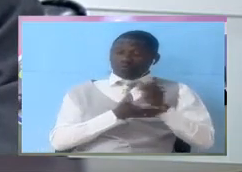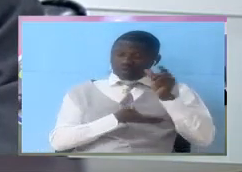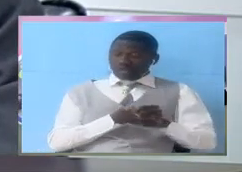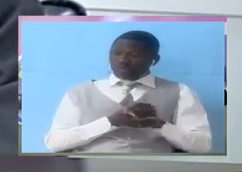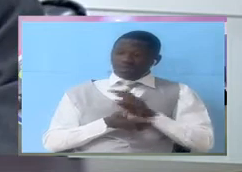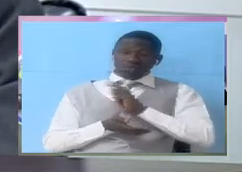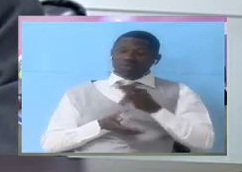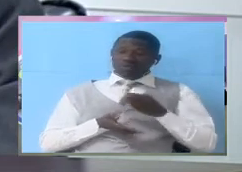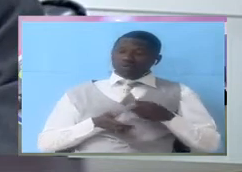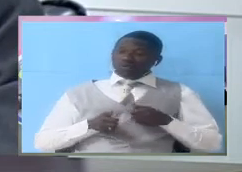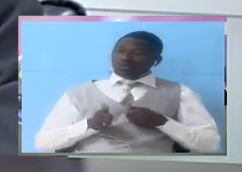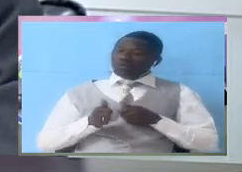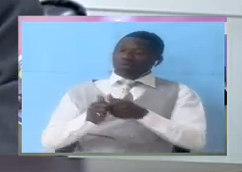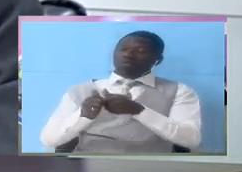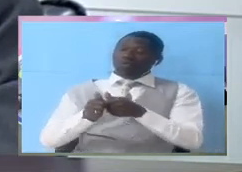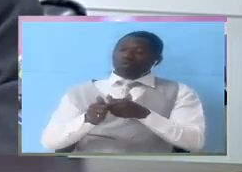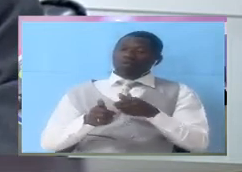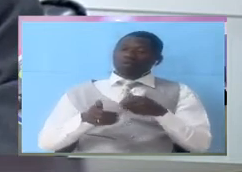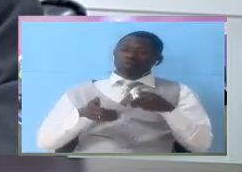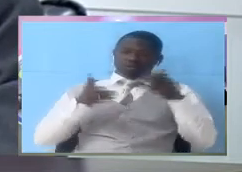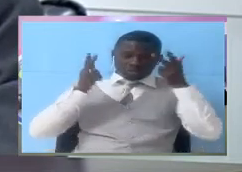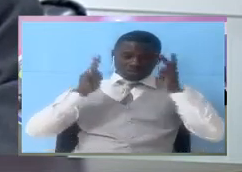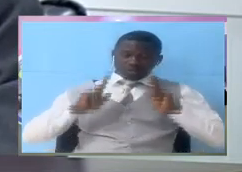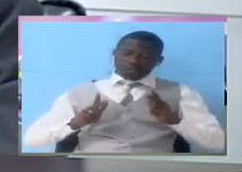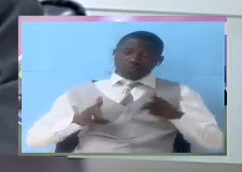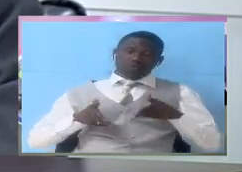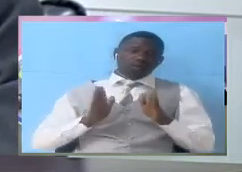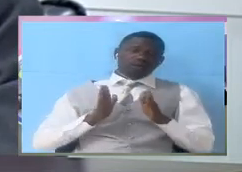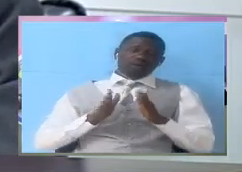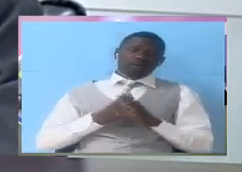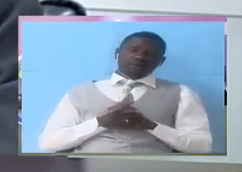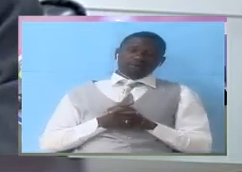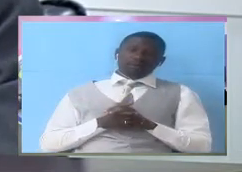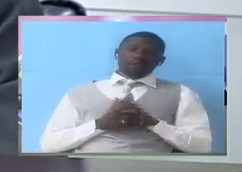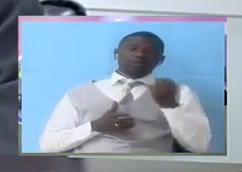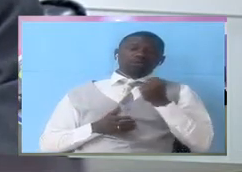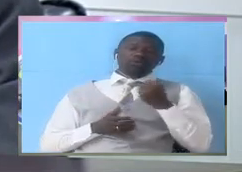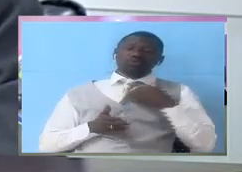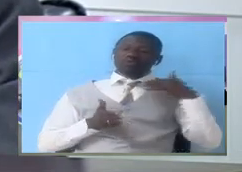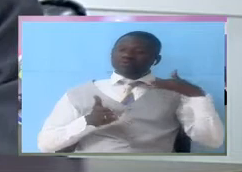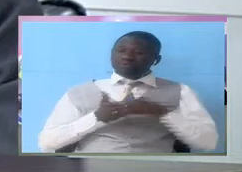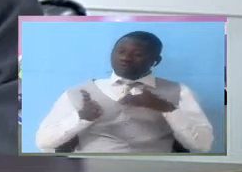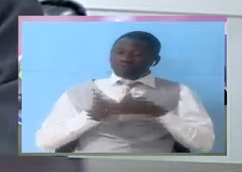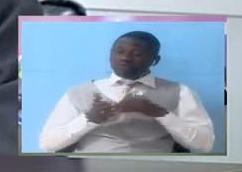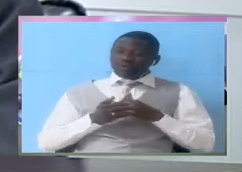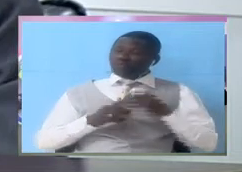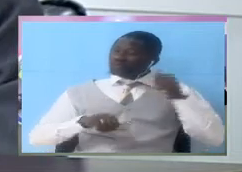In fact, in your own words, they were extorted out of the witness. They